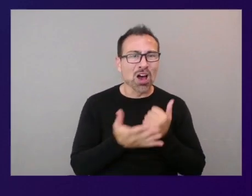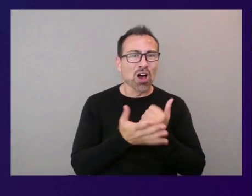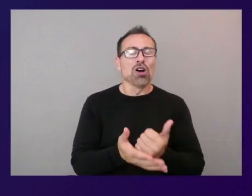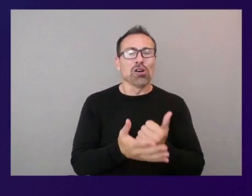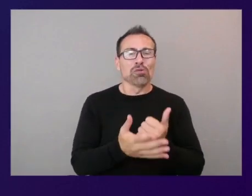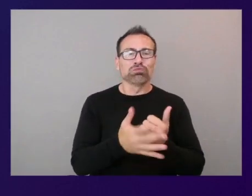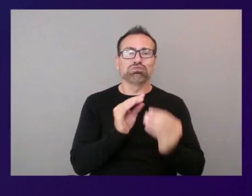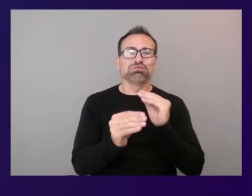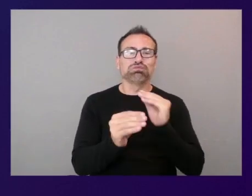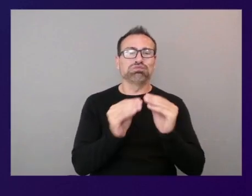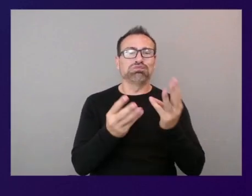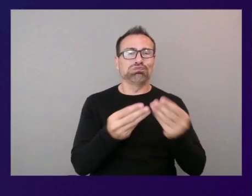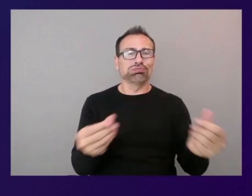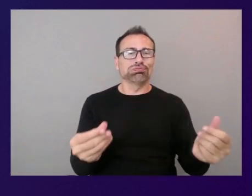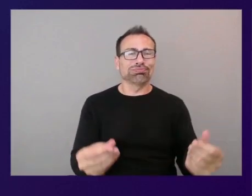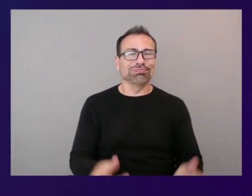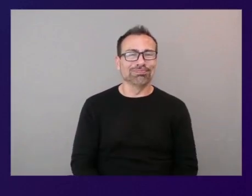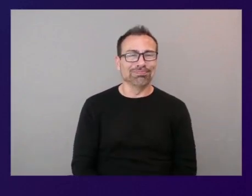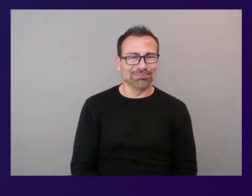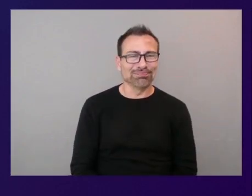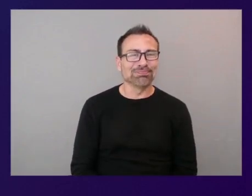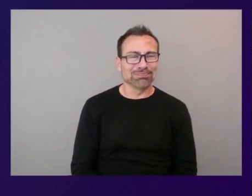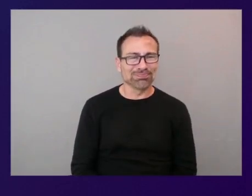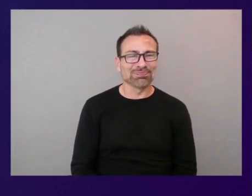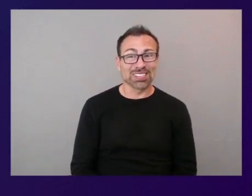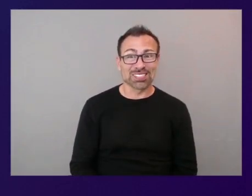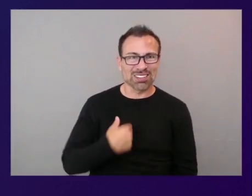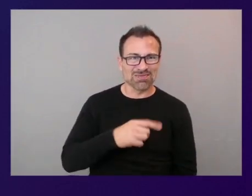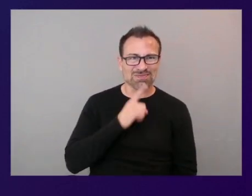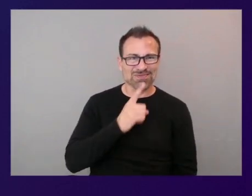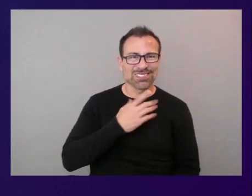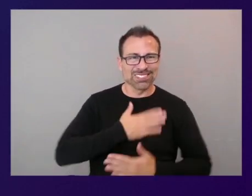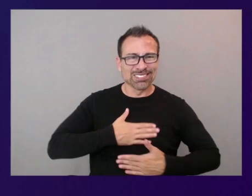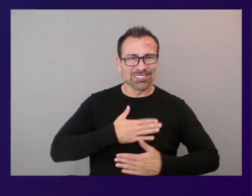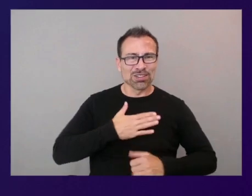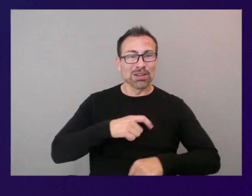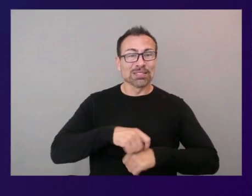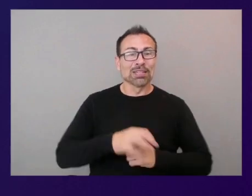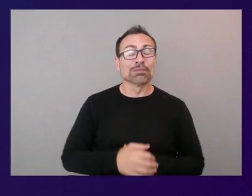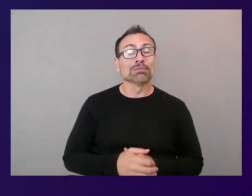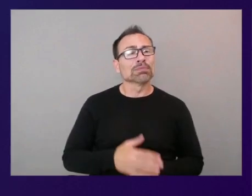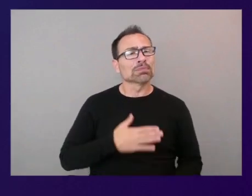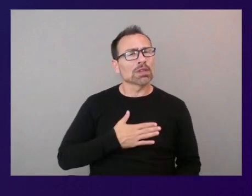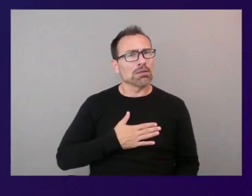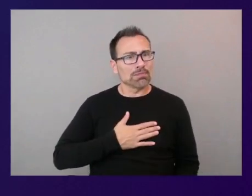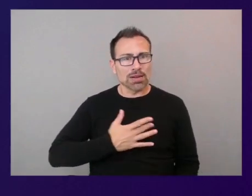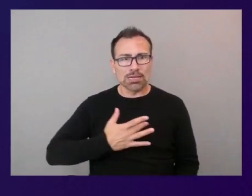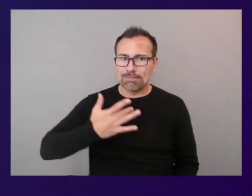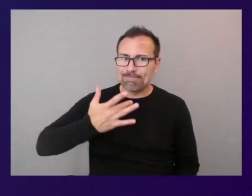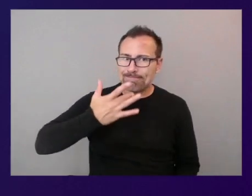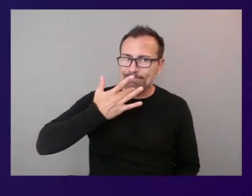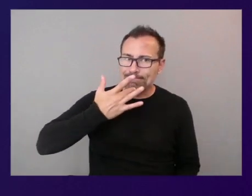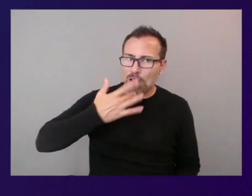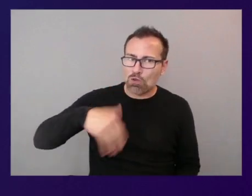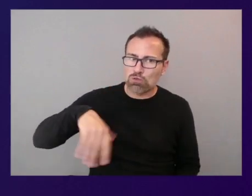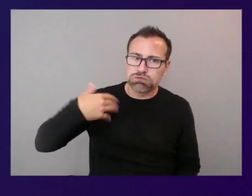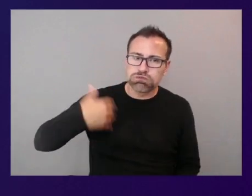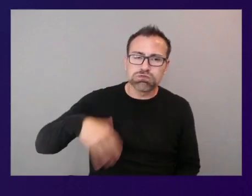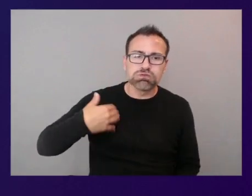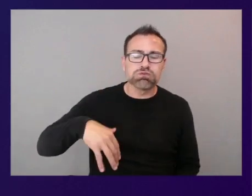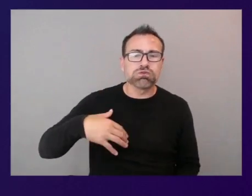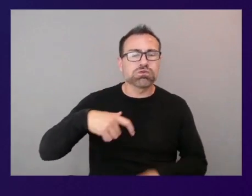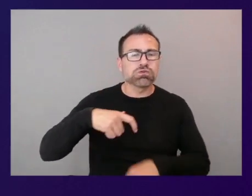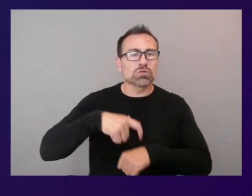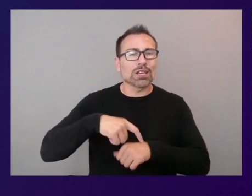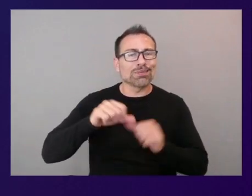unstuck to move forward. So I've really enjoyed my time. My absolute favorite part of my time spent